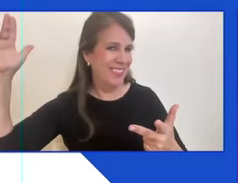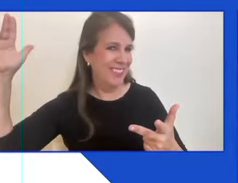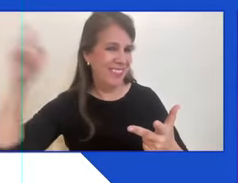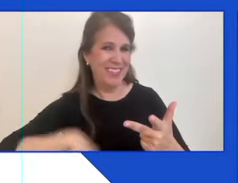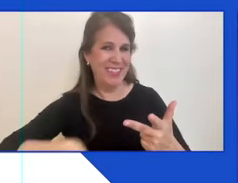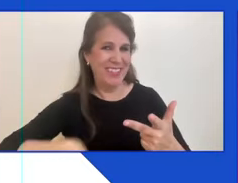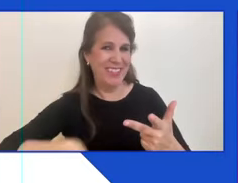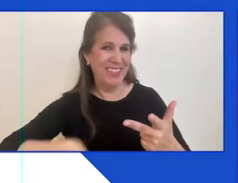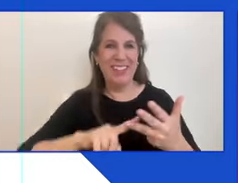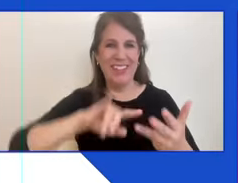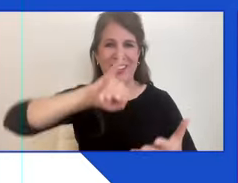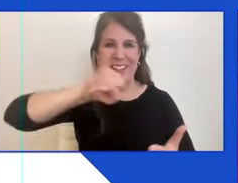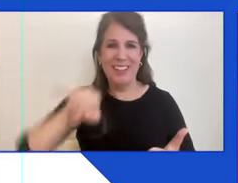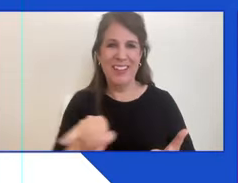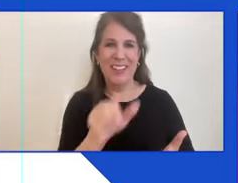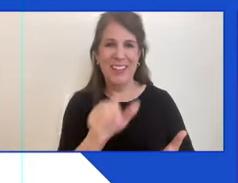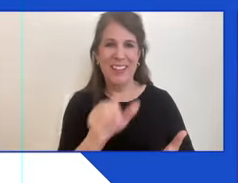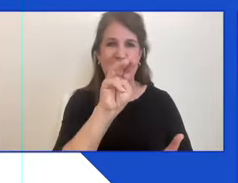Jamaica,